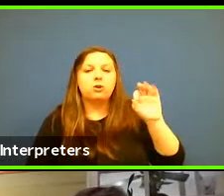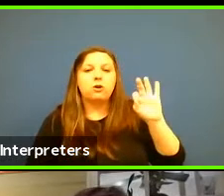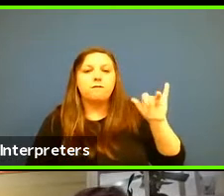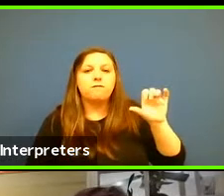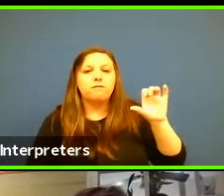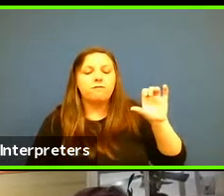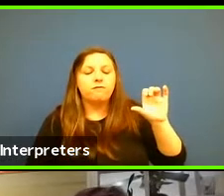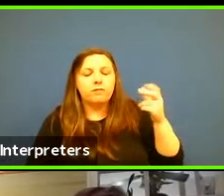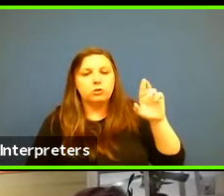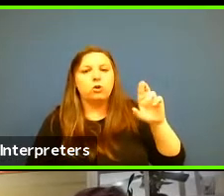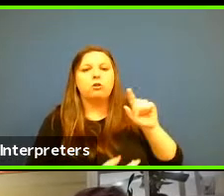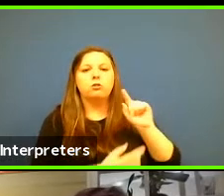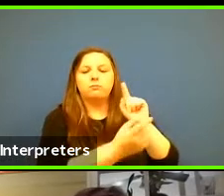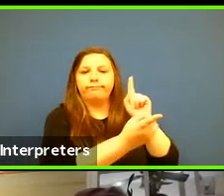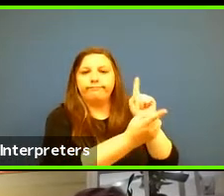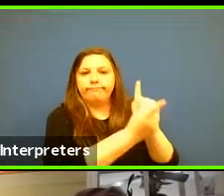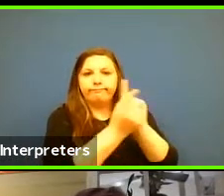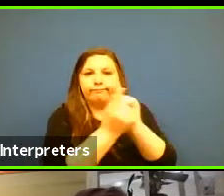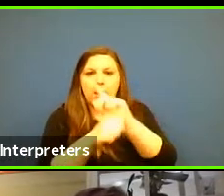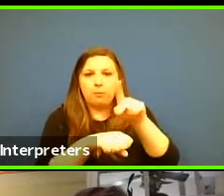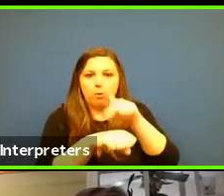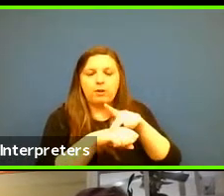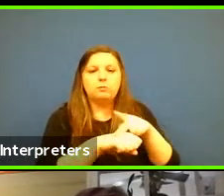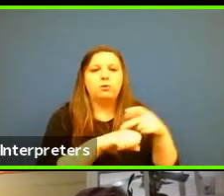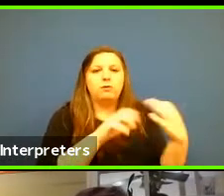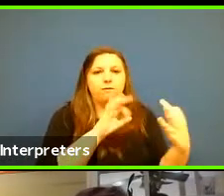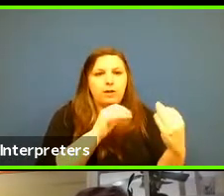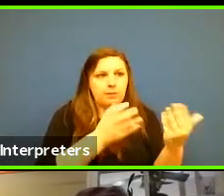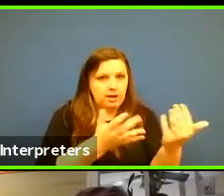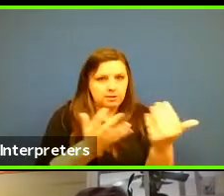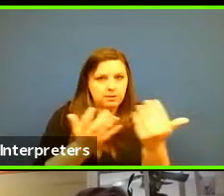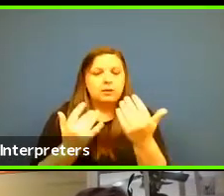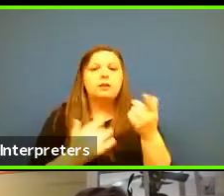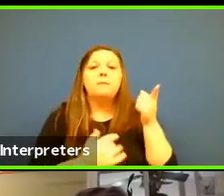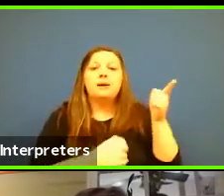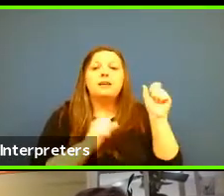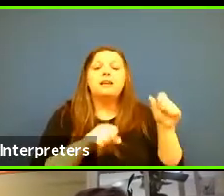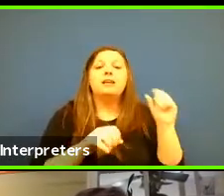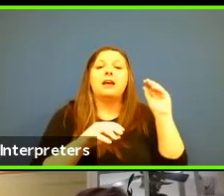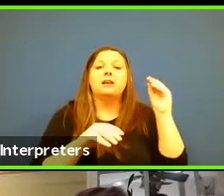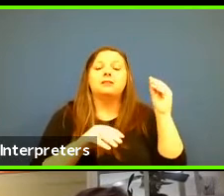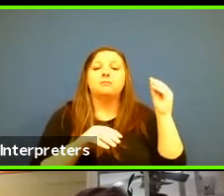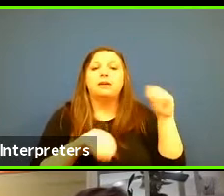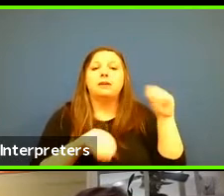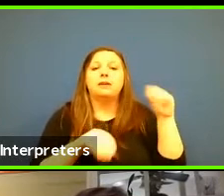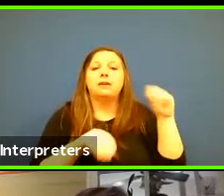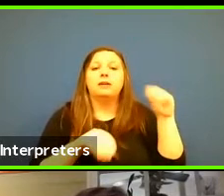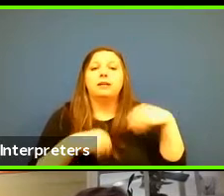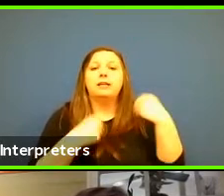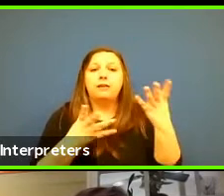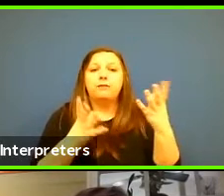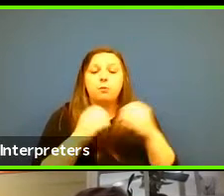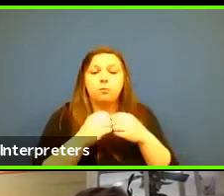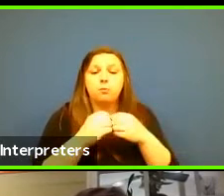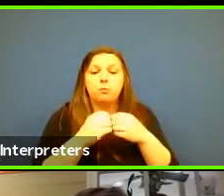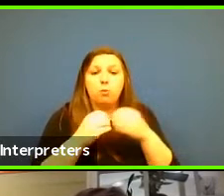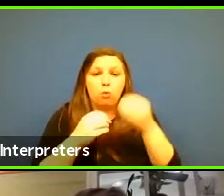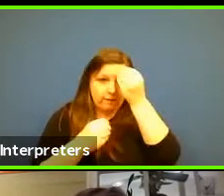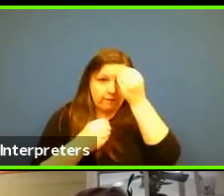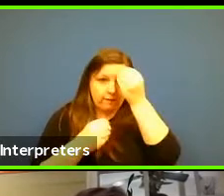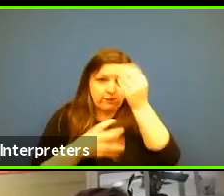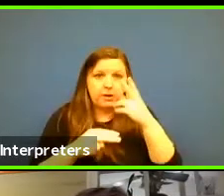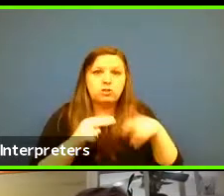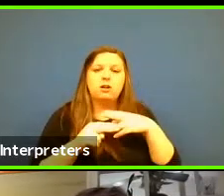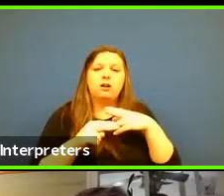got feedback, but he can give you more information in regards to that question that was asked by Dr.